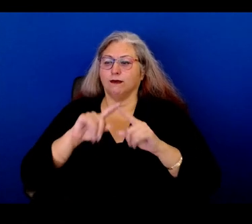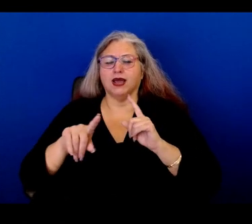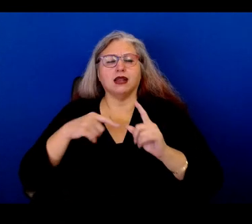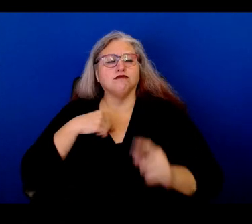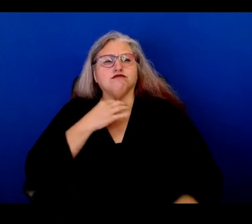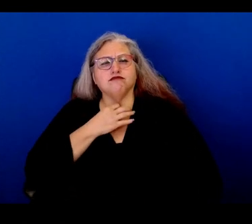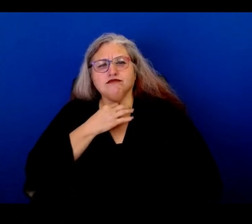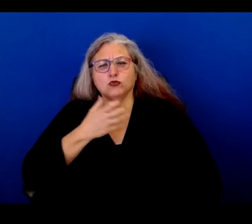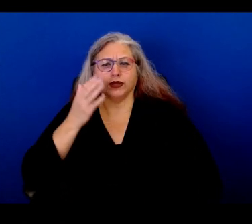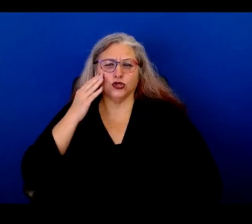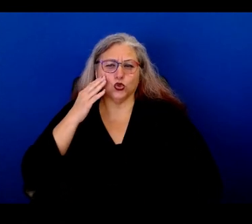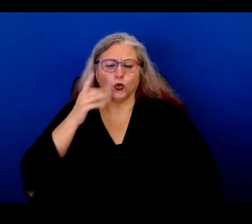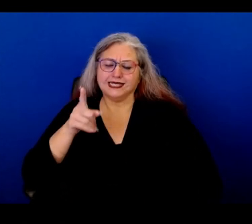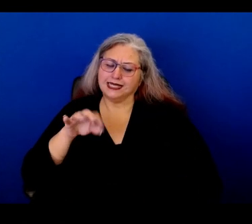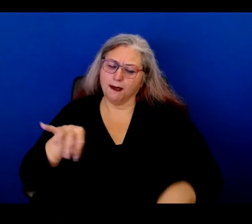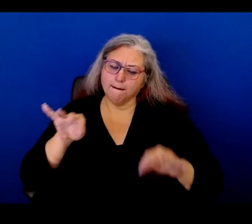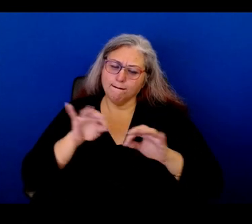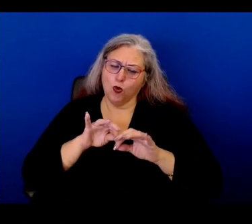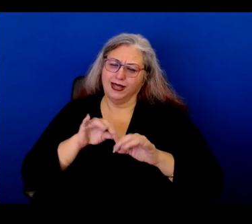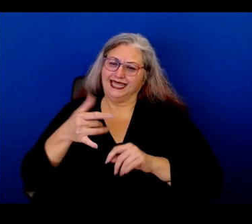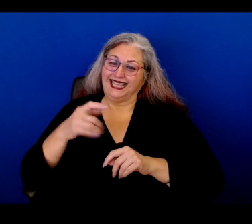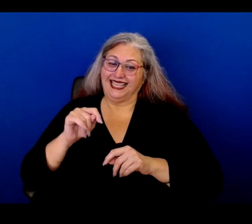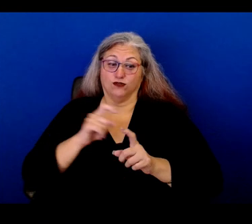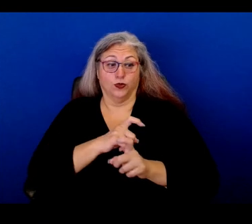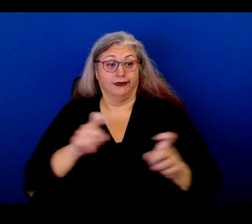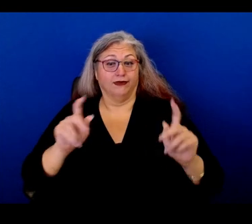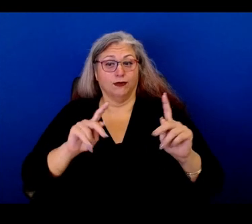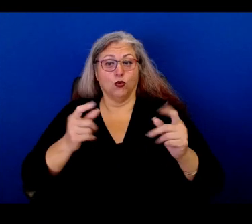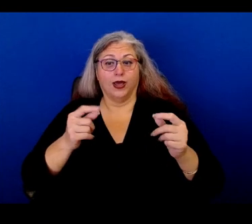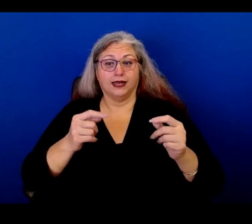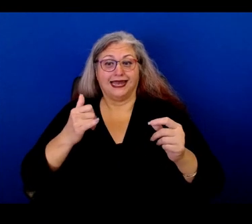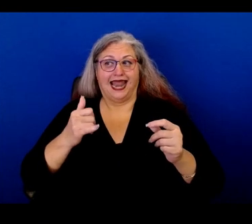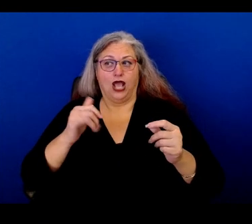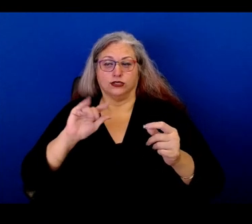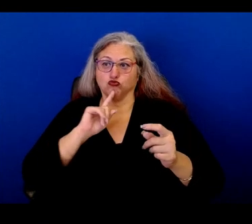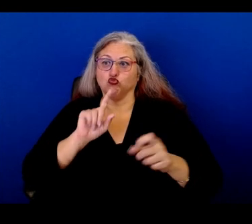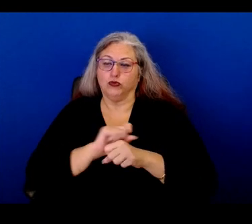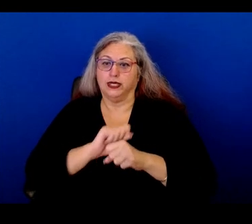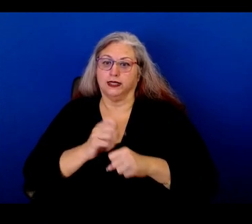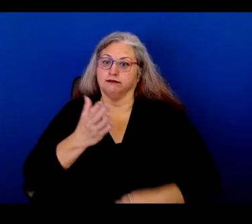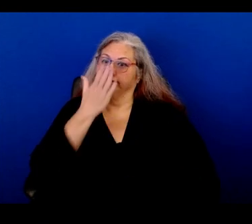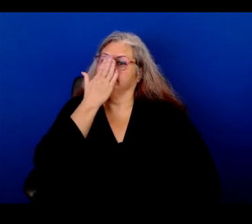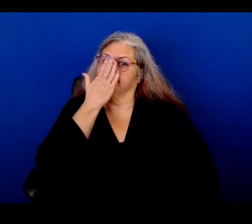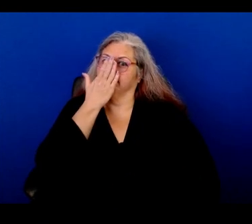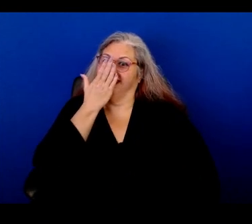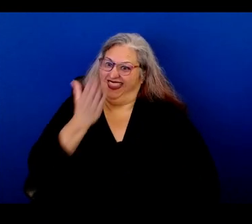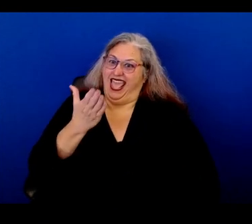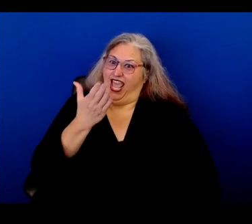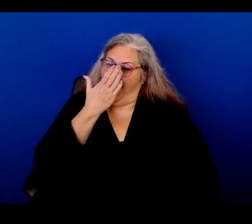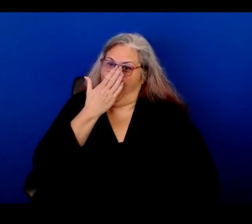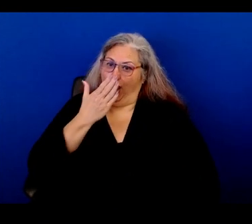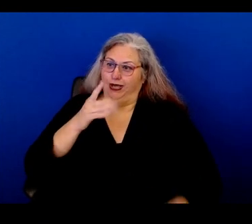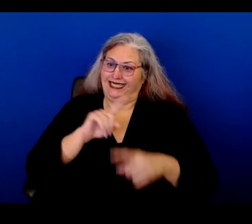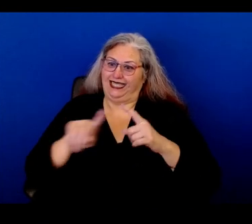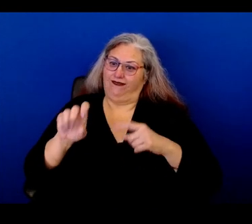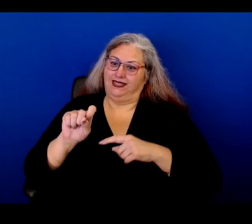to know, and I think it's important, a gift to give to people is, now that it's kind of like smack in the face, a different